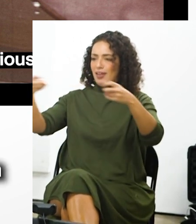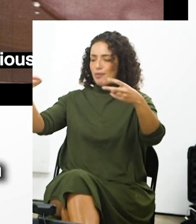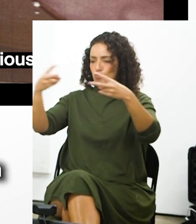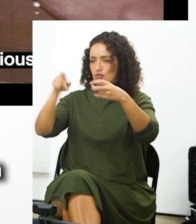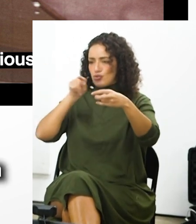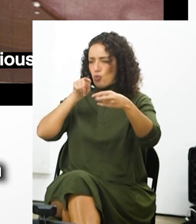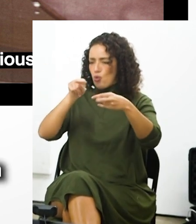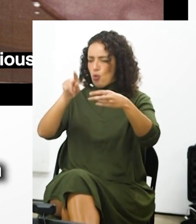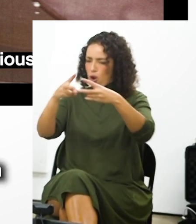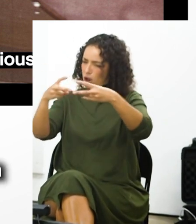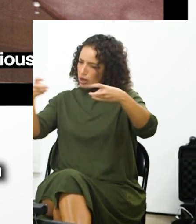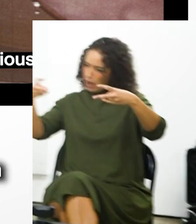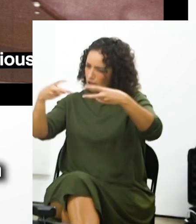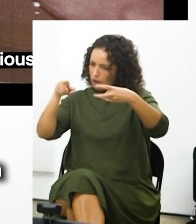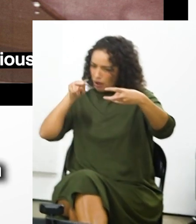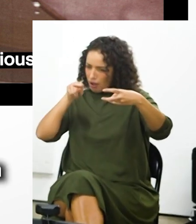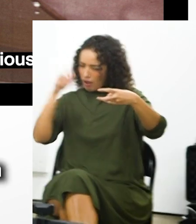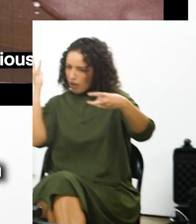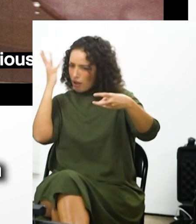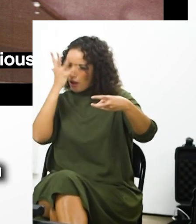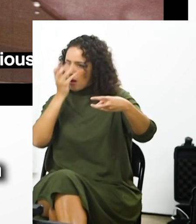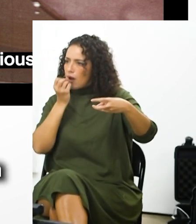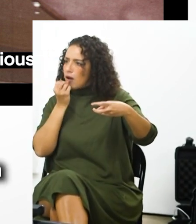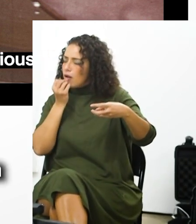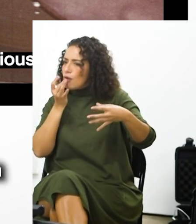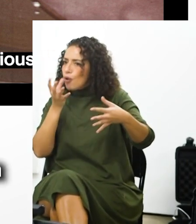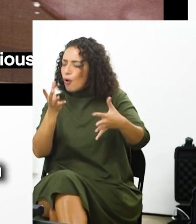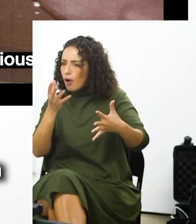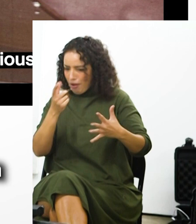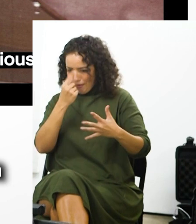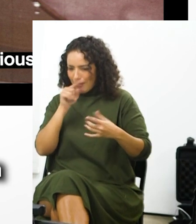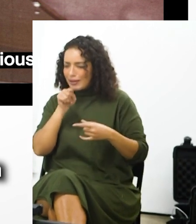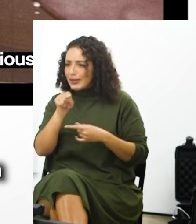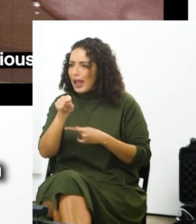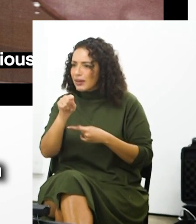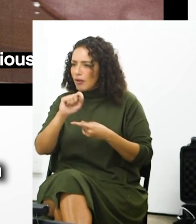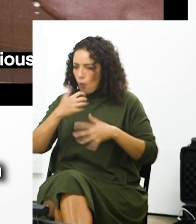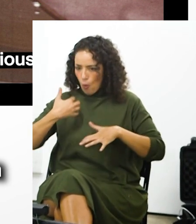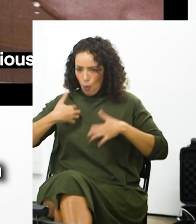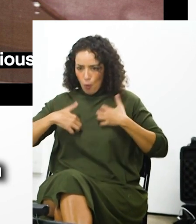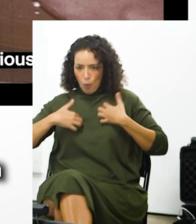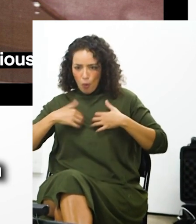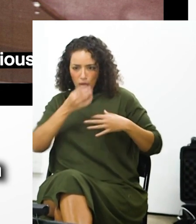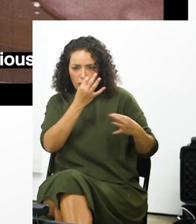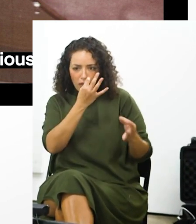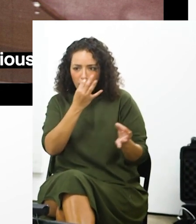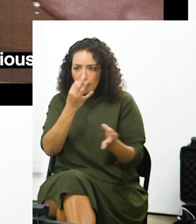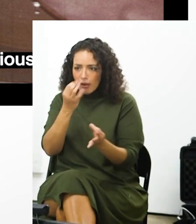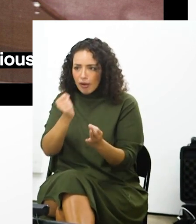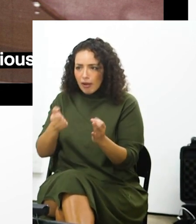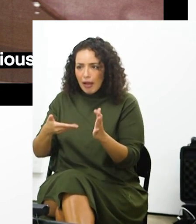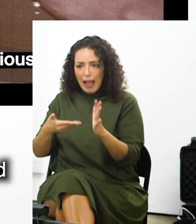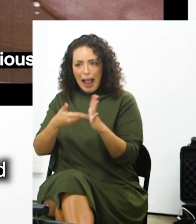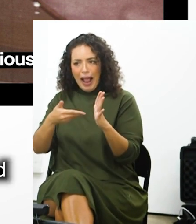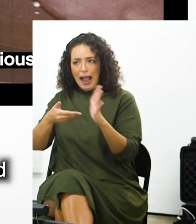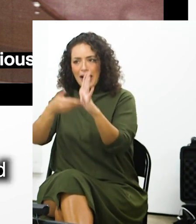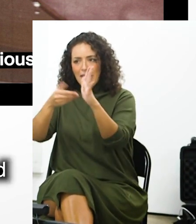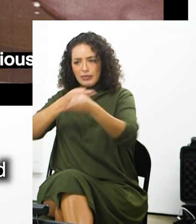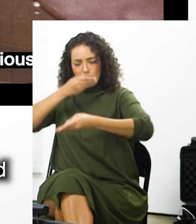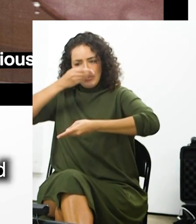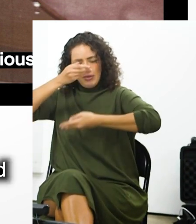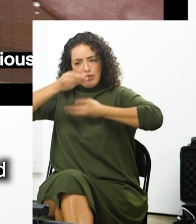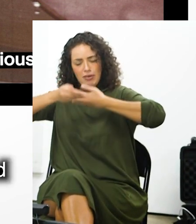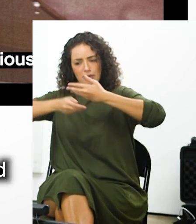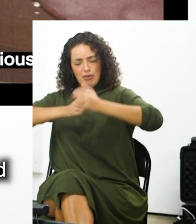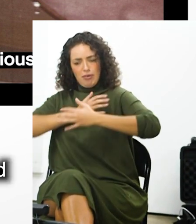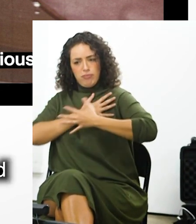how captions can be beautiful and can add interesting elements to the narrative. So I think